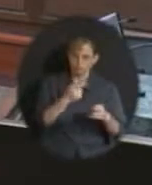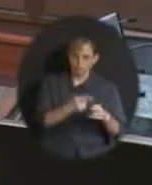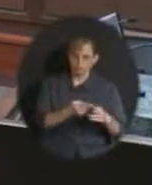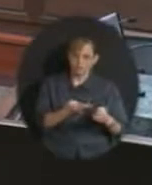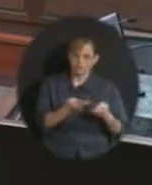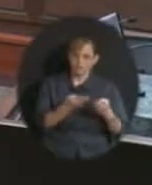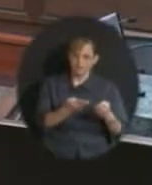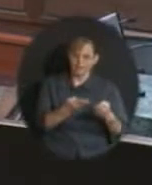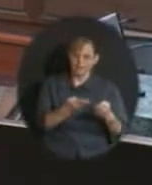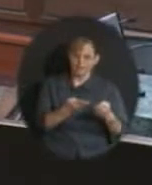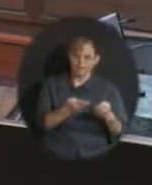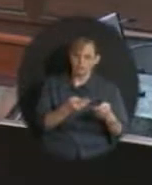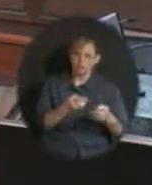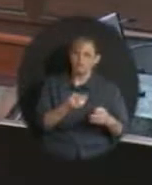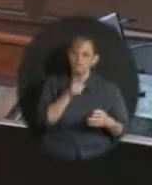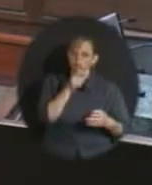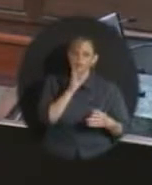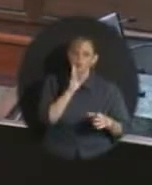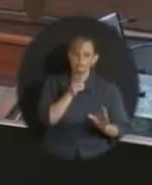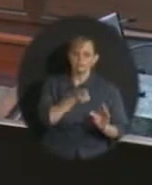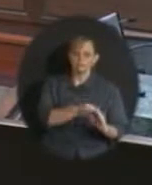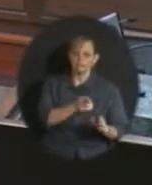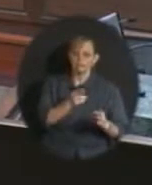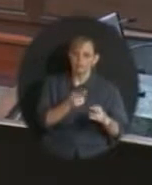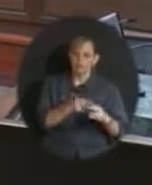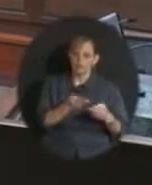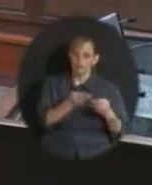nominating committee first.